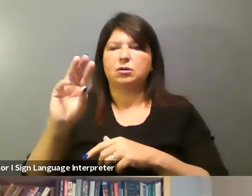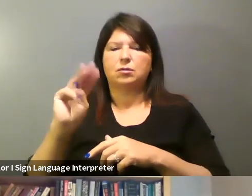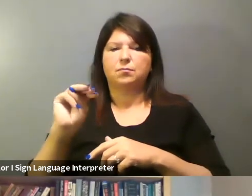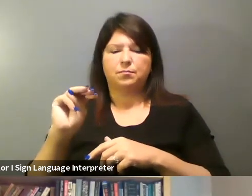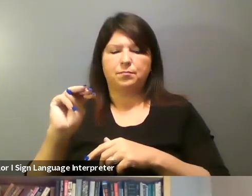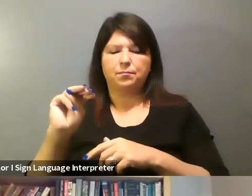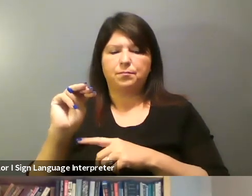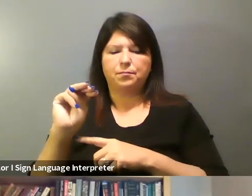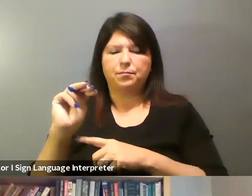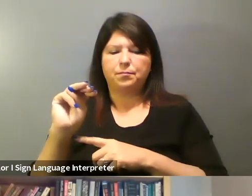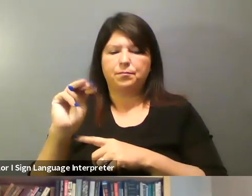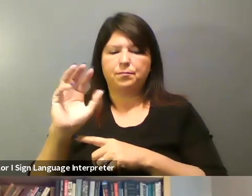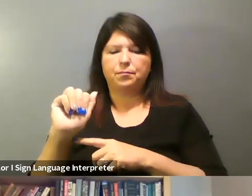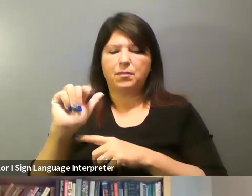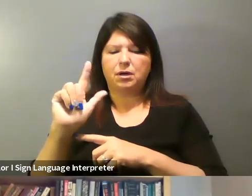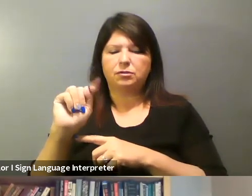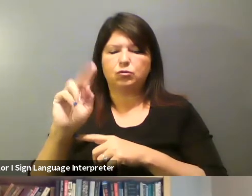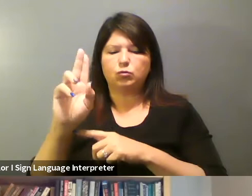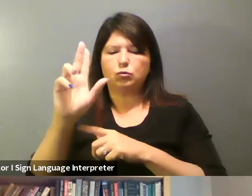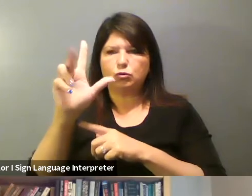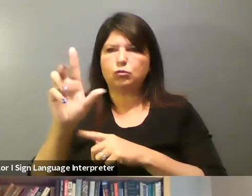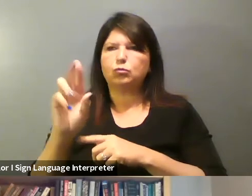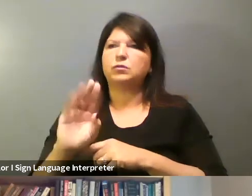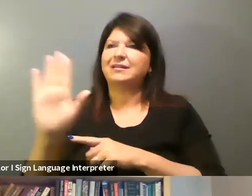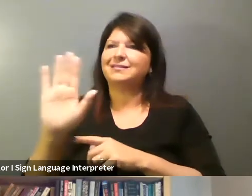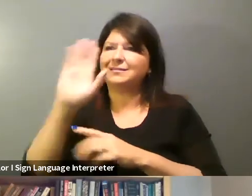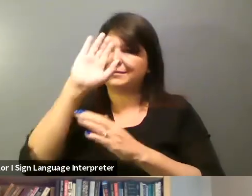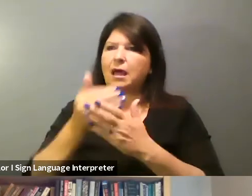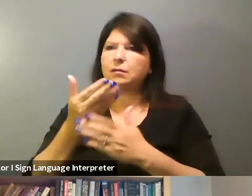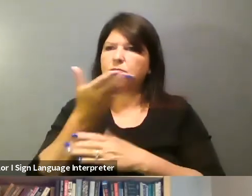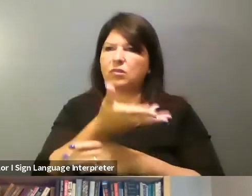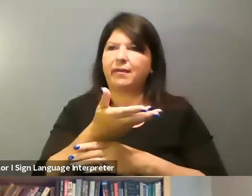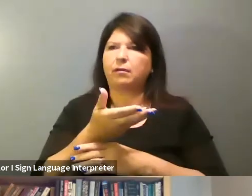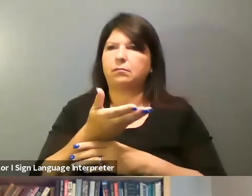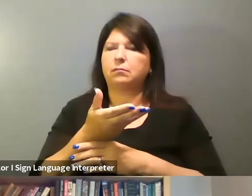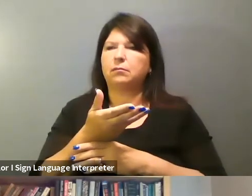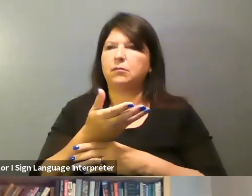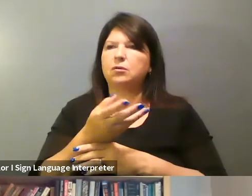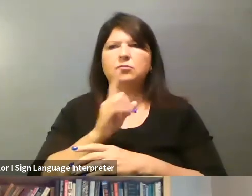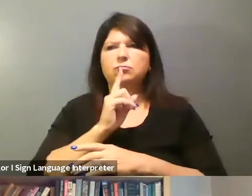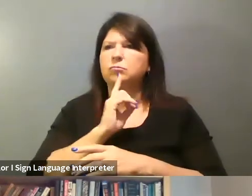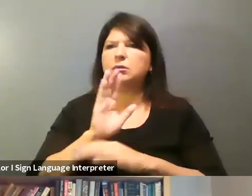really great experience. It was great to have his son there